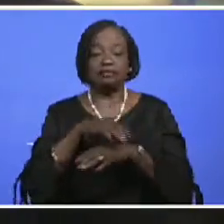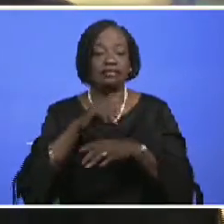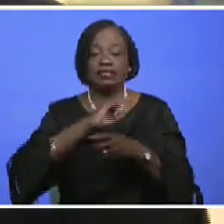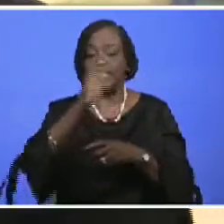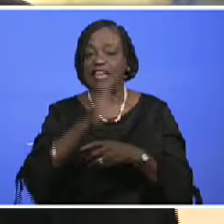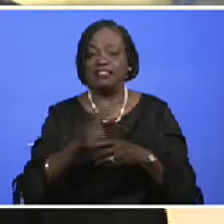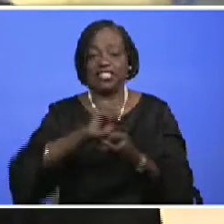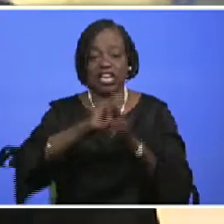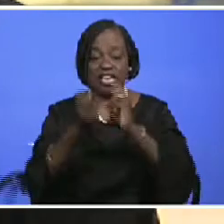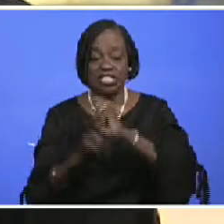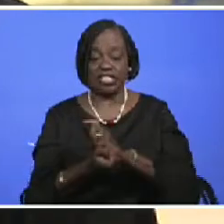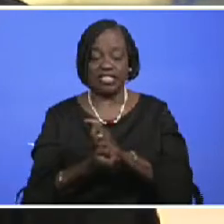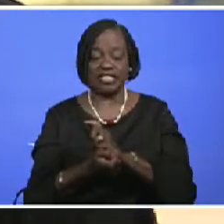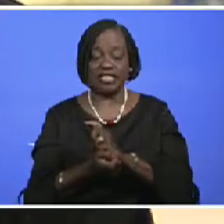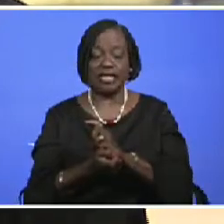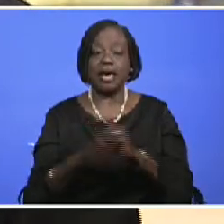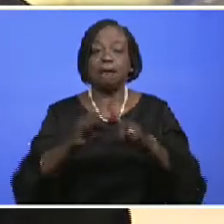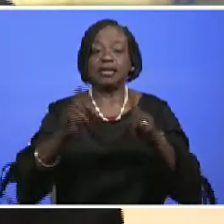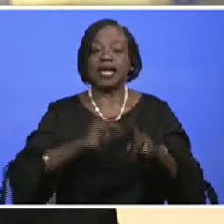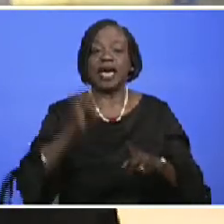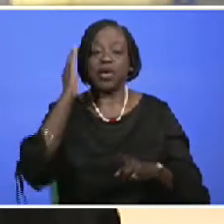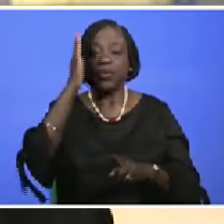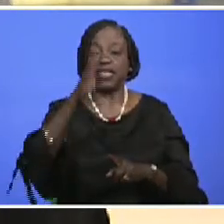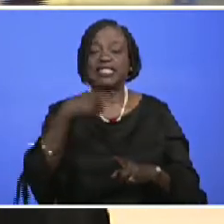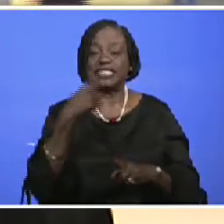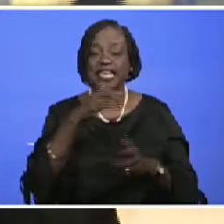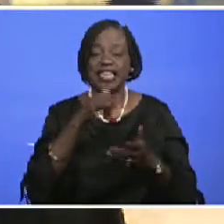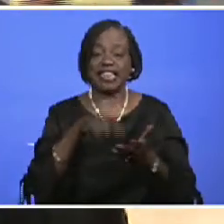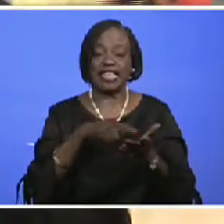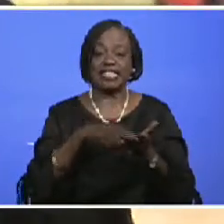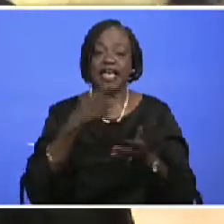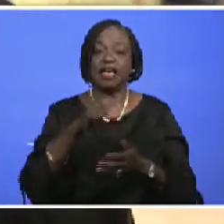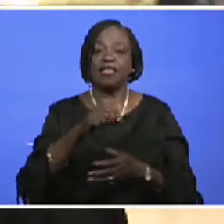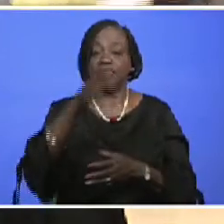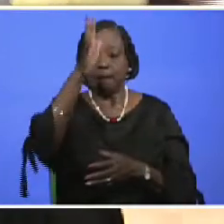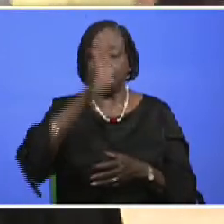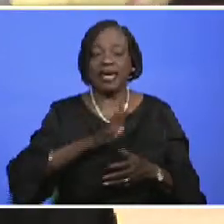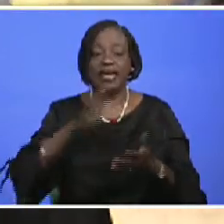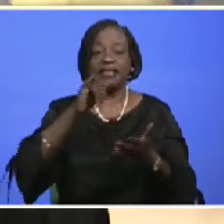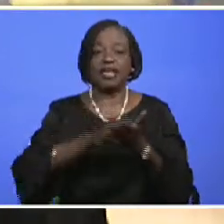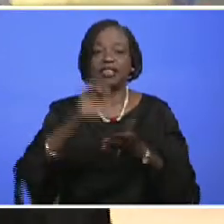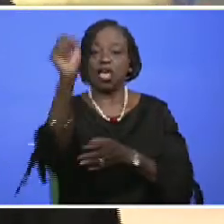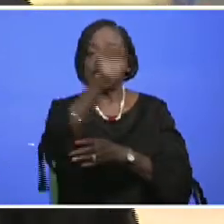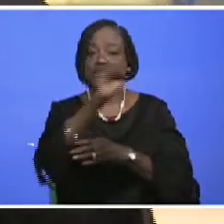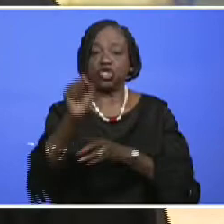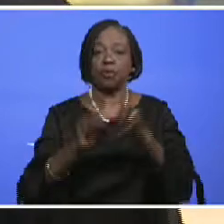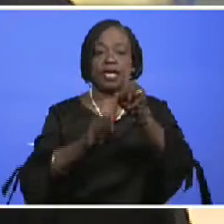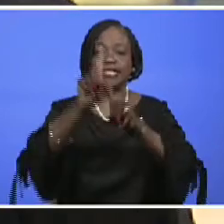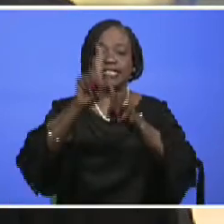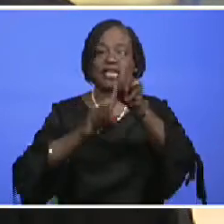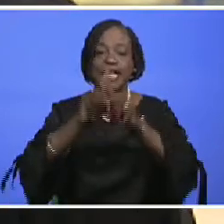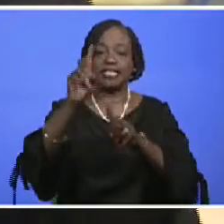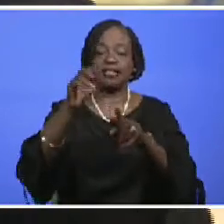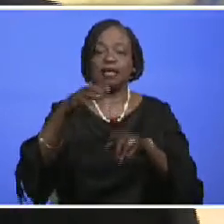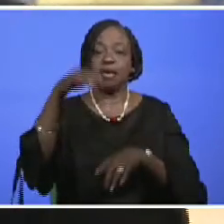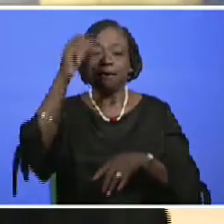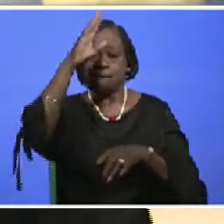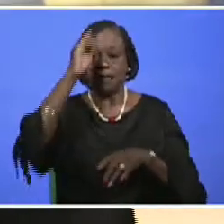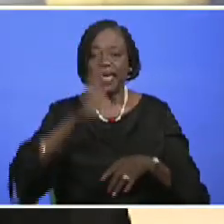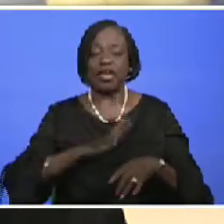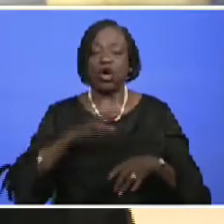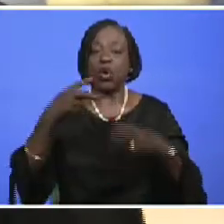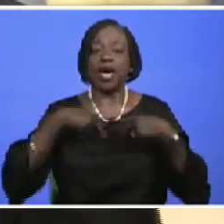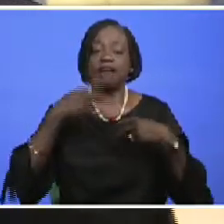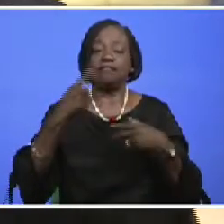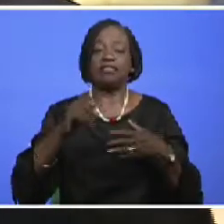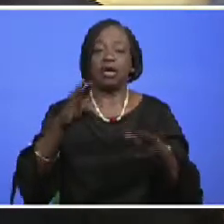change. But I would say this. The guys that normally are the superstars, those are the guys who have the ball all the time. So those are the